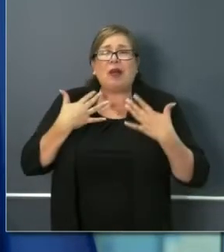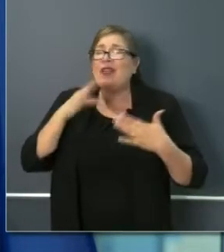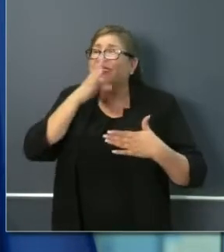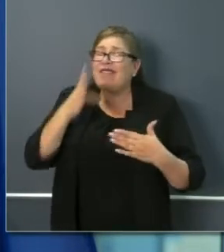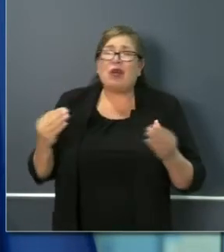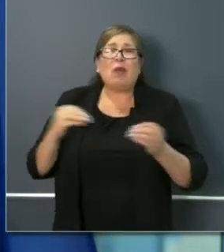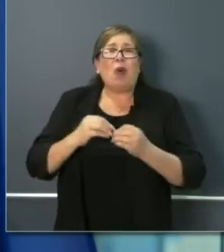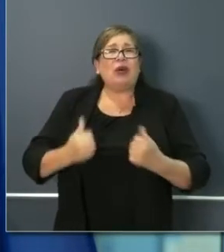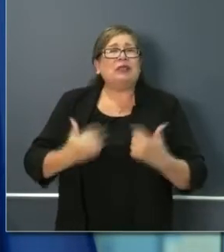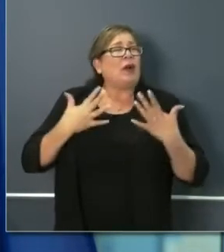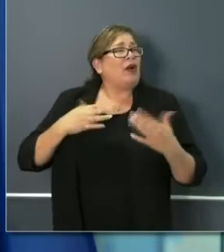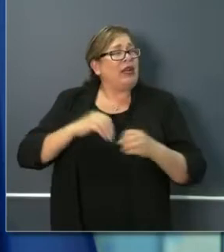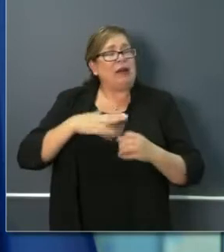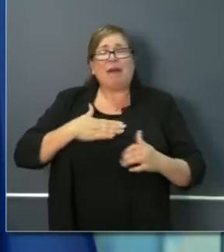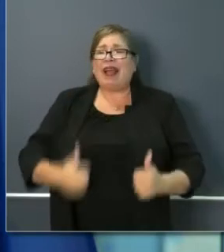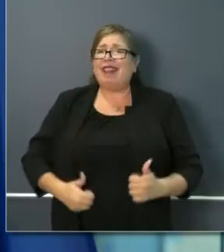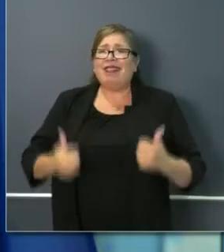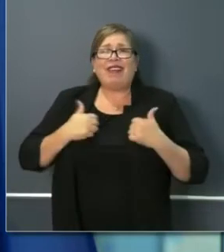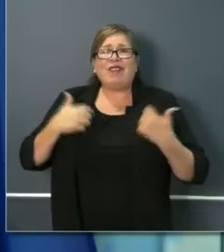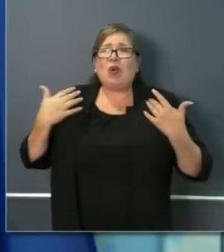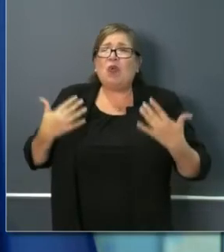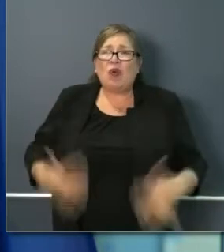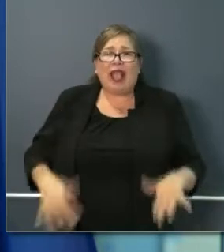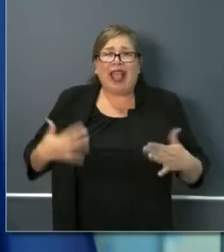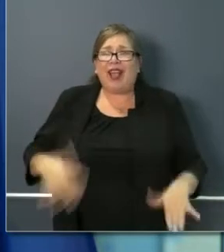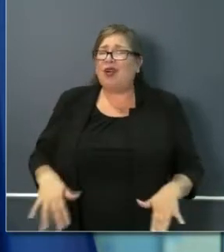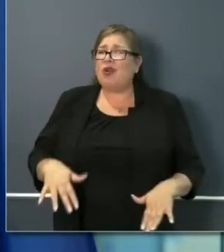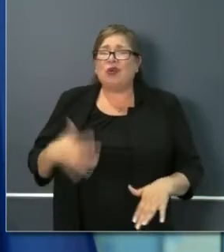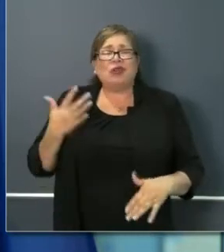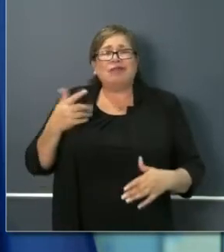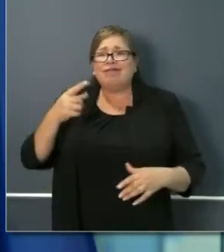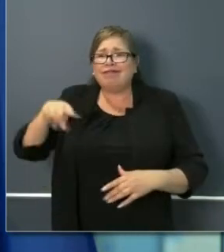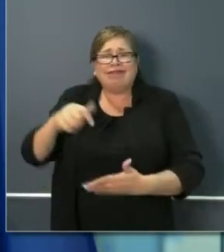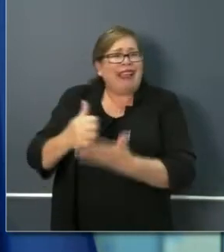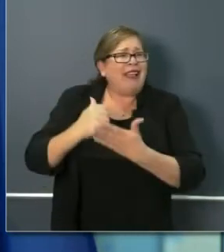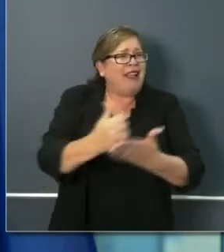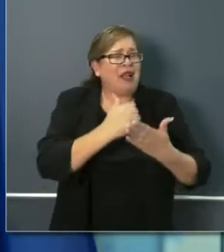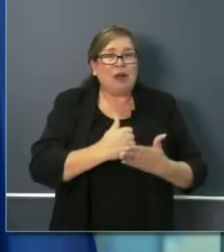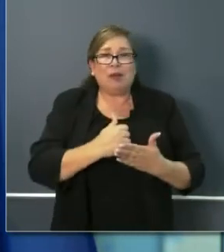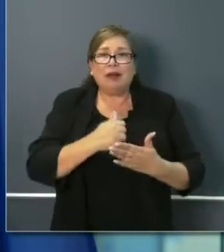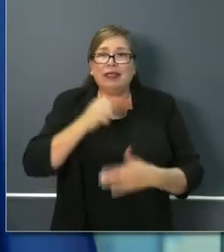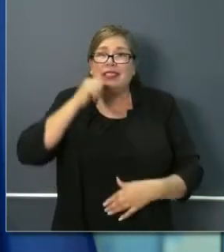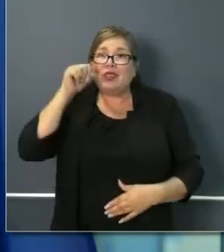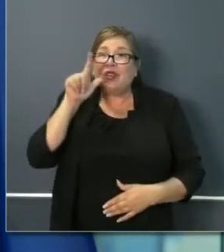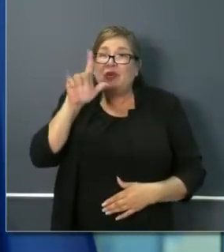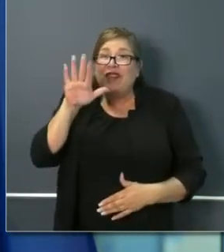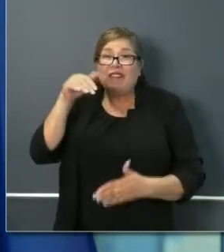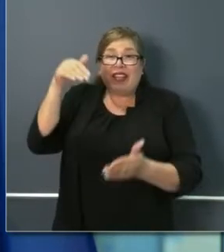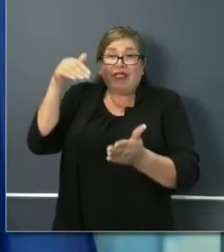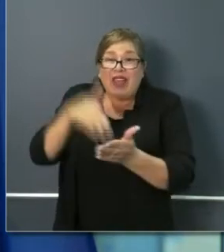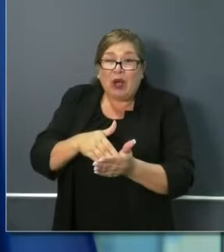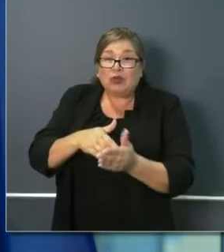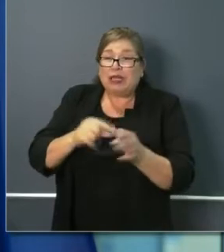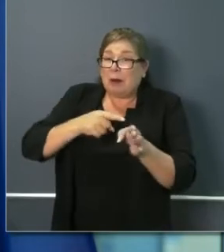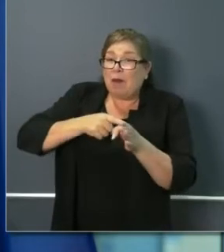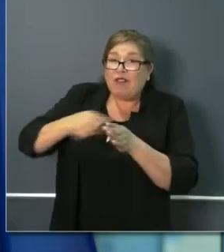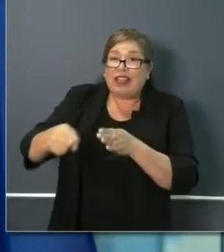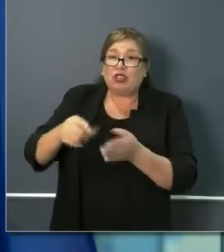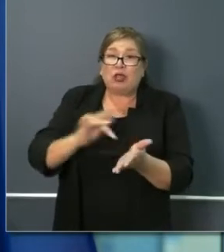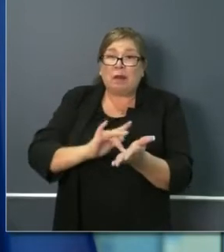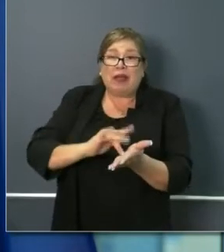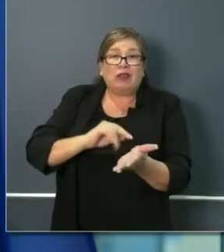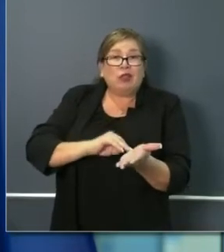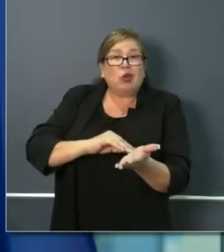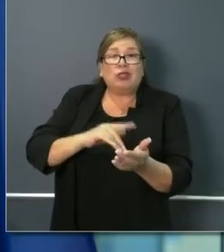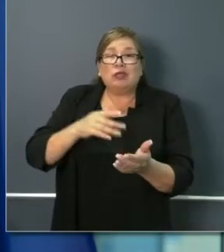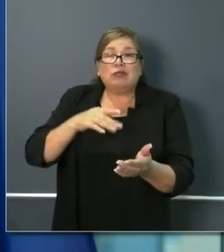life. To see that number, just 25,000 yesterday alone of professionals that are willing to come out